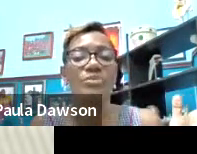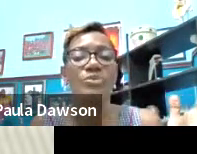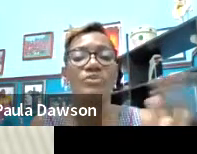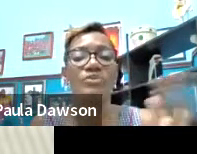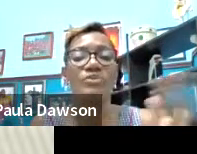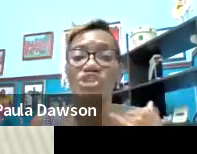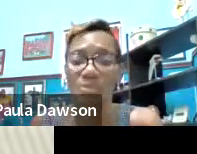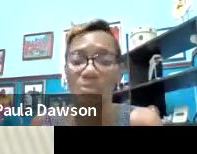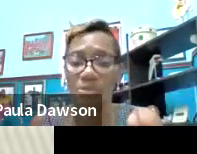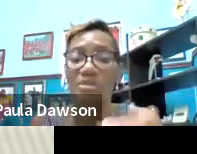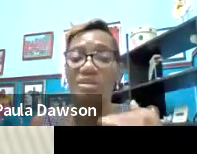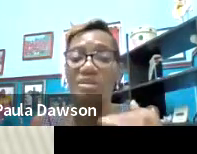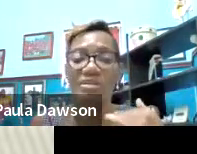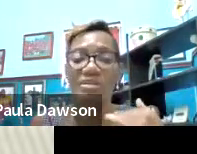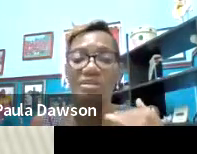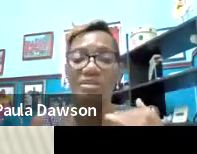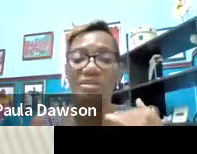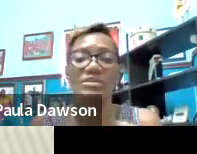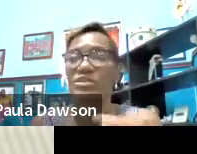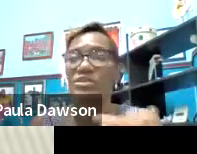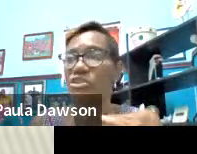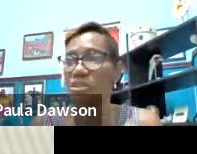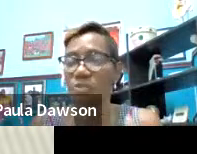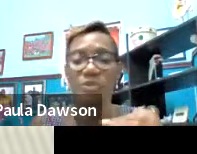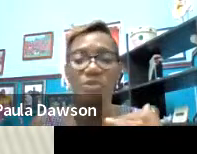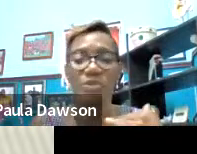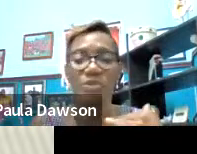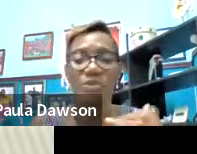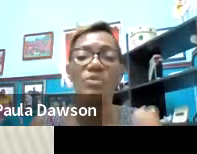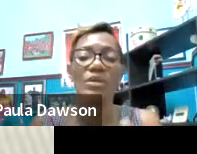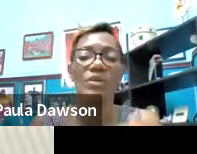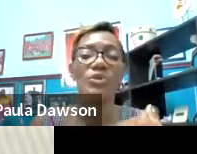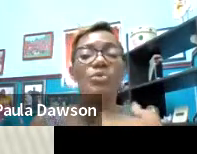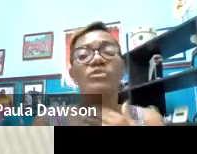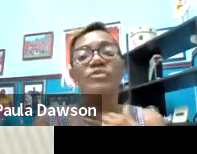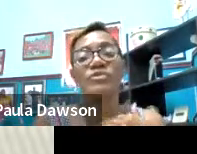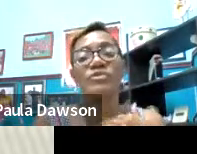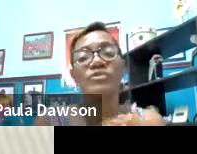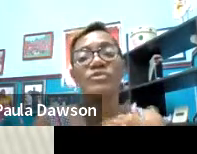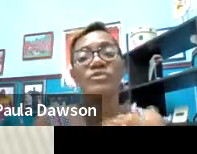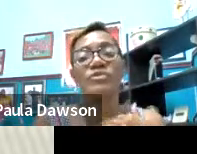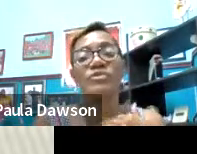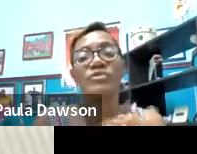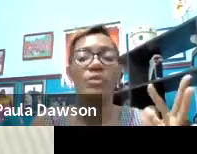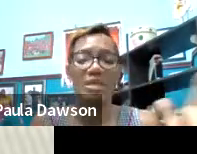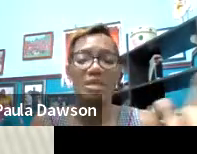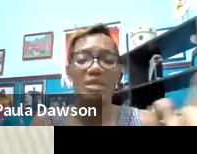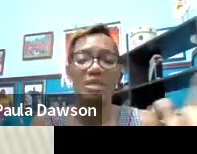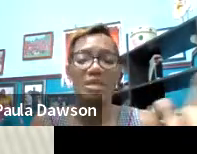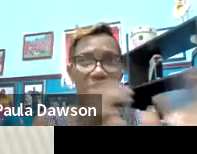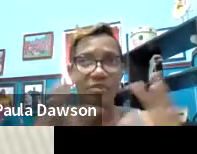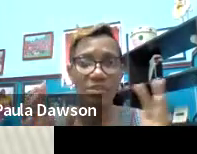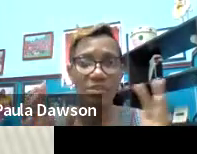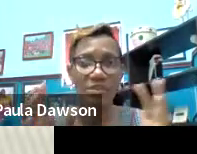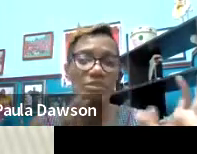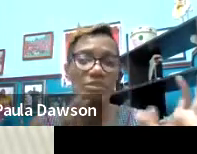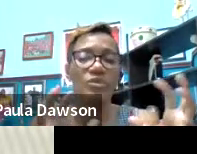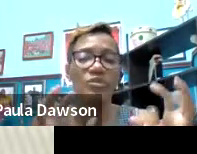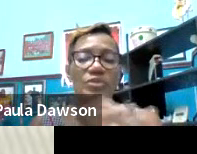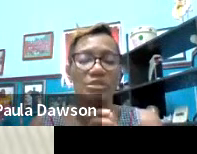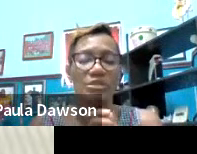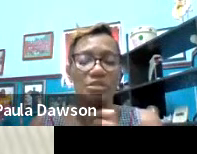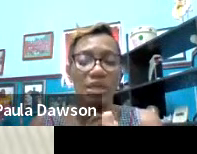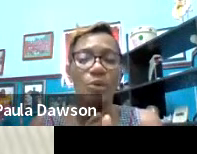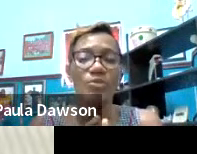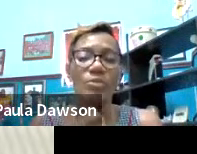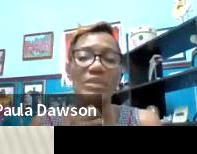widely approved. It's cheap. Literally, phenol is cheap. When we do it at UWI, we do it for free, right? Because I partner with a group